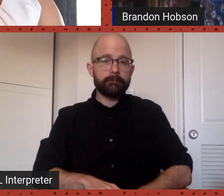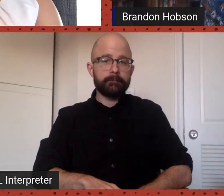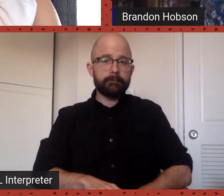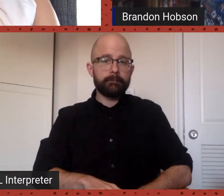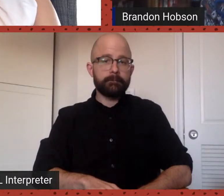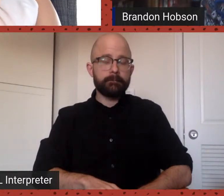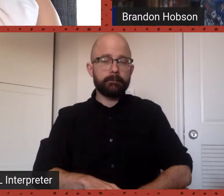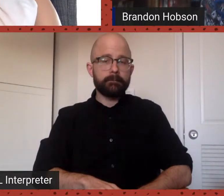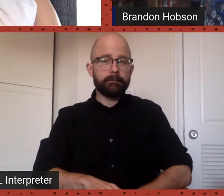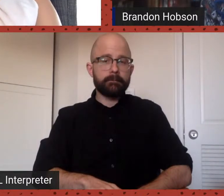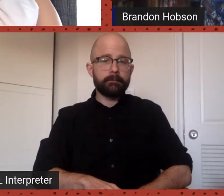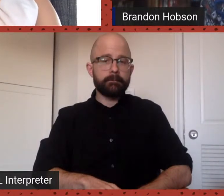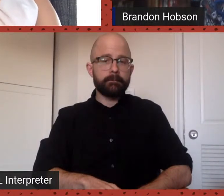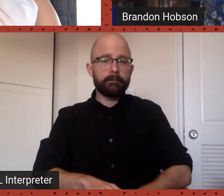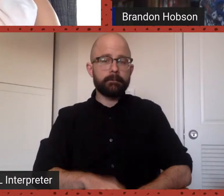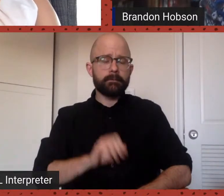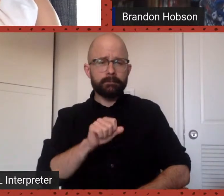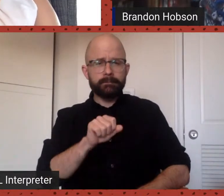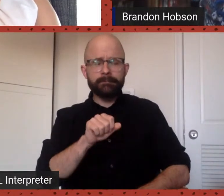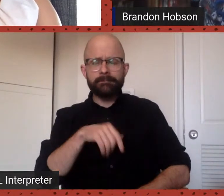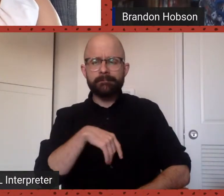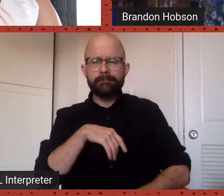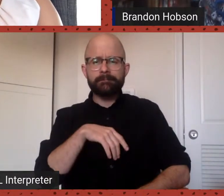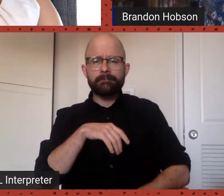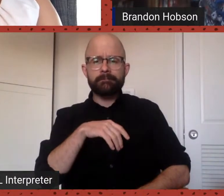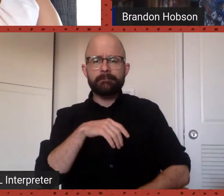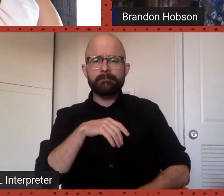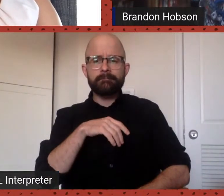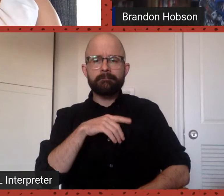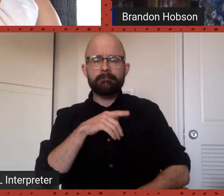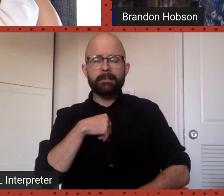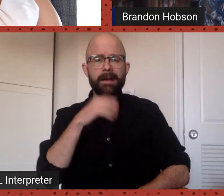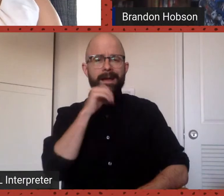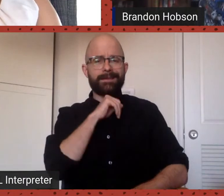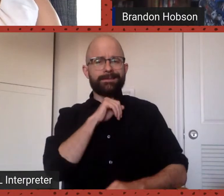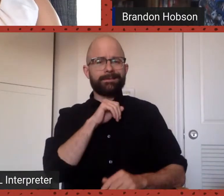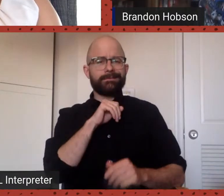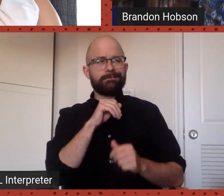I guess the first part of the question is,